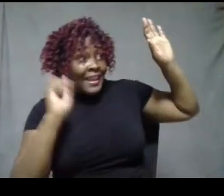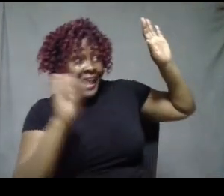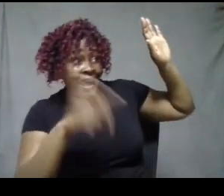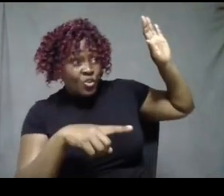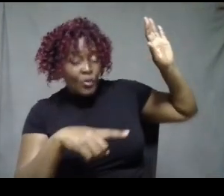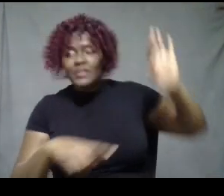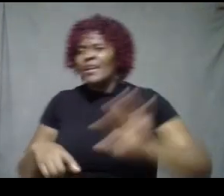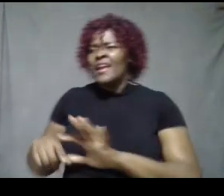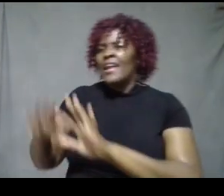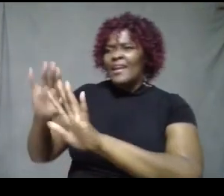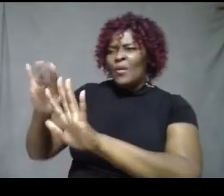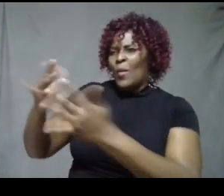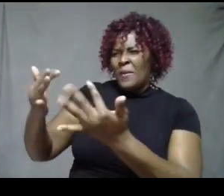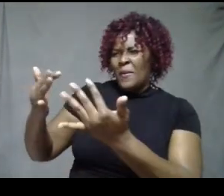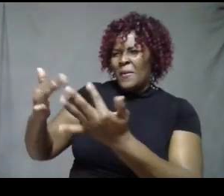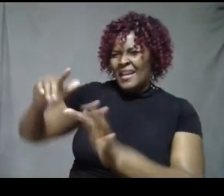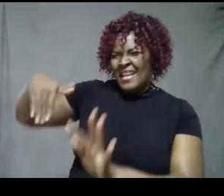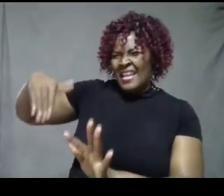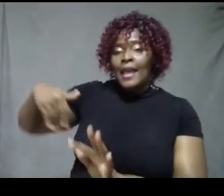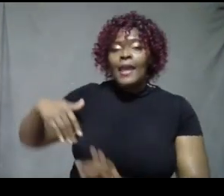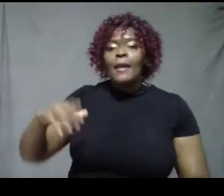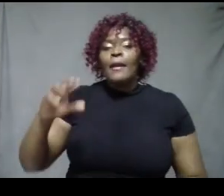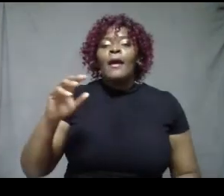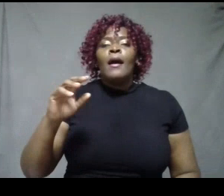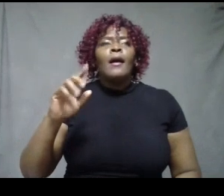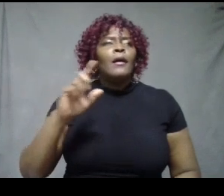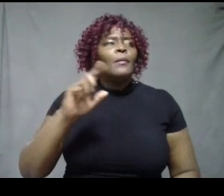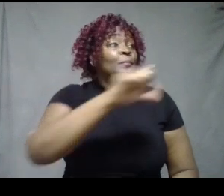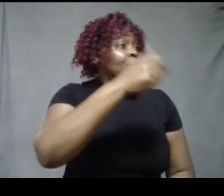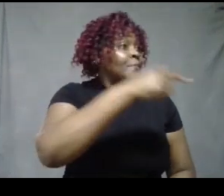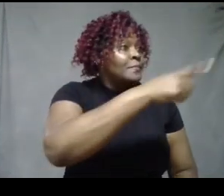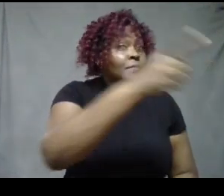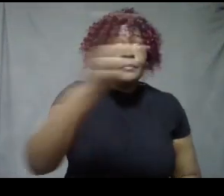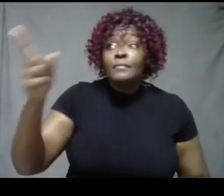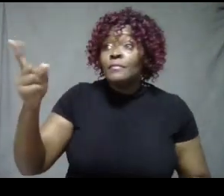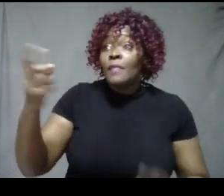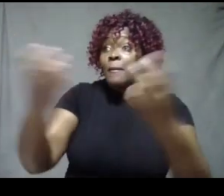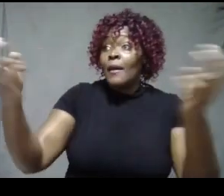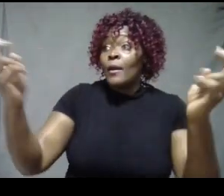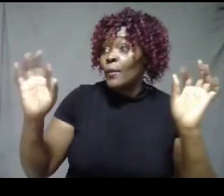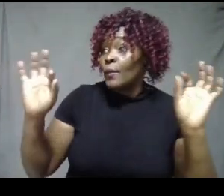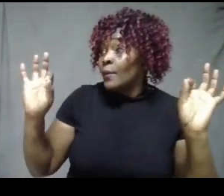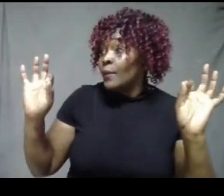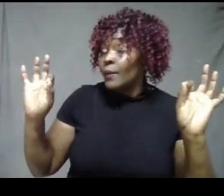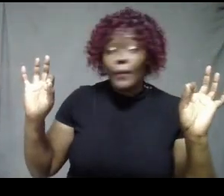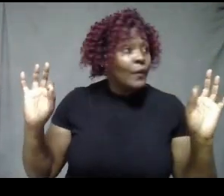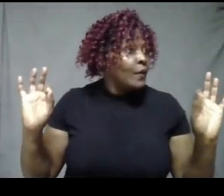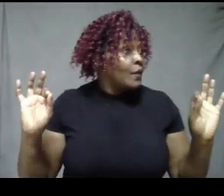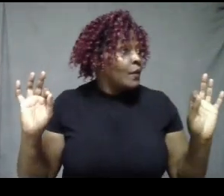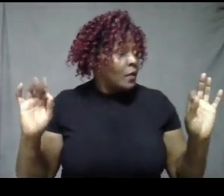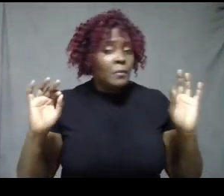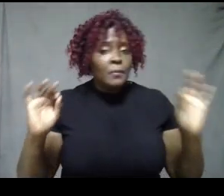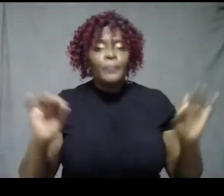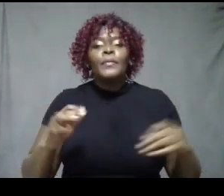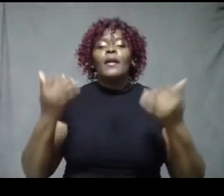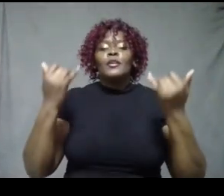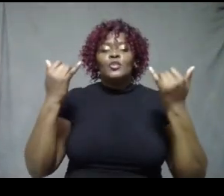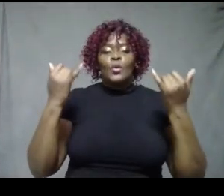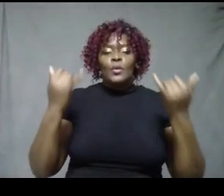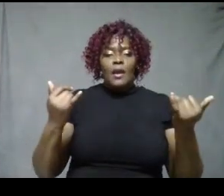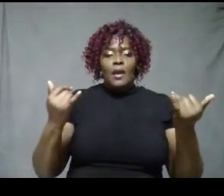Ms. Sawyer. Just problem. One second. No problem. Is there anything else from my colleagues before we proceed? All right. Now, Council, there is